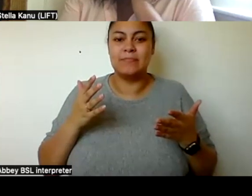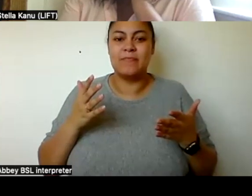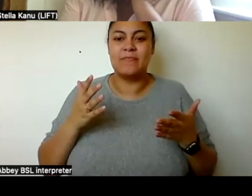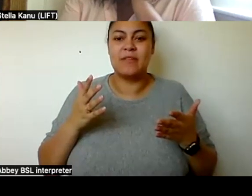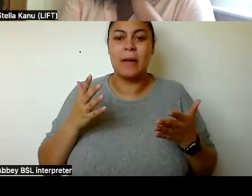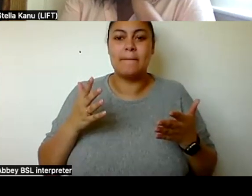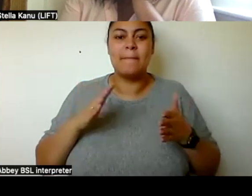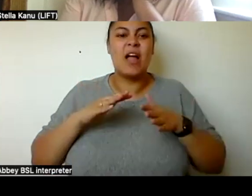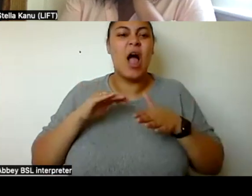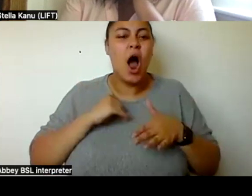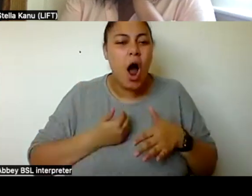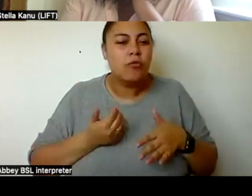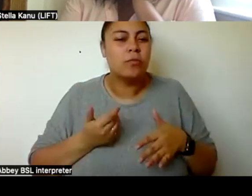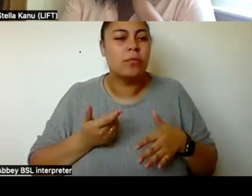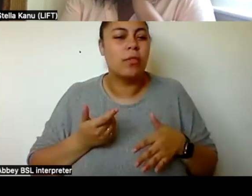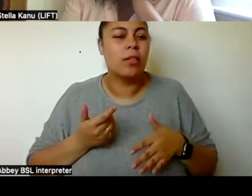really, really horrible